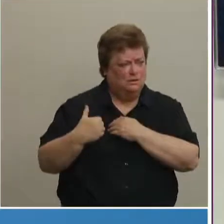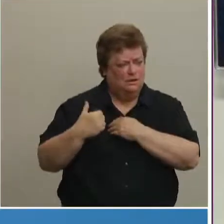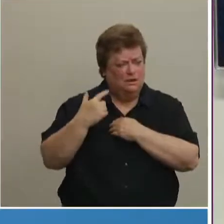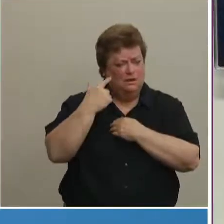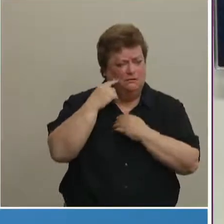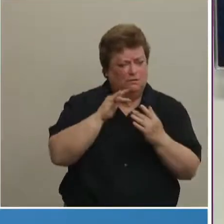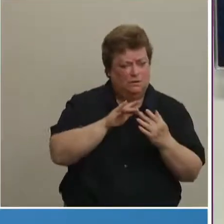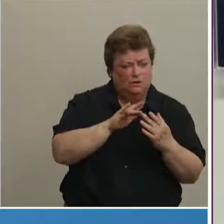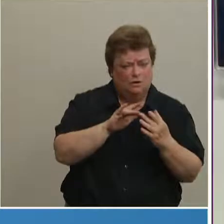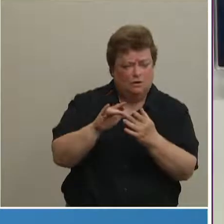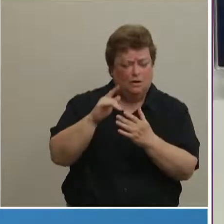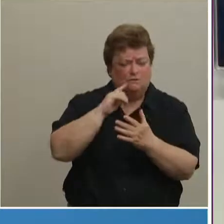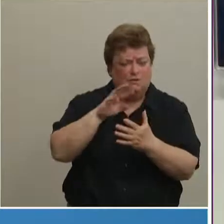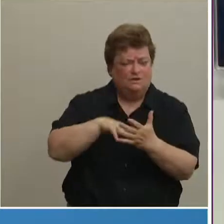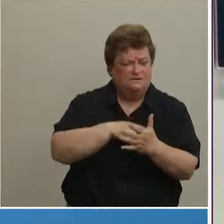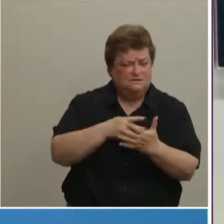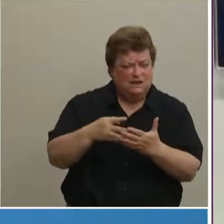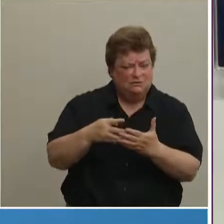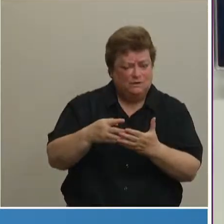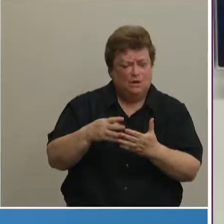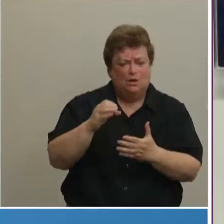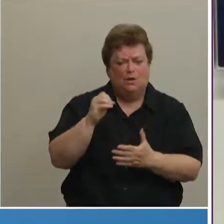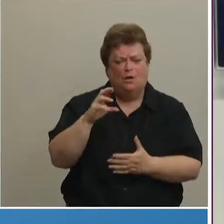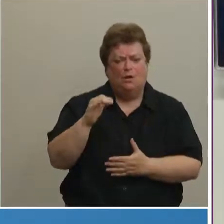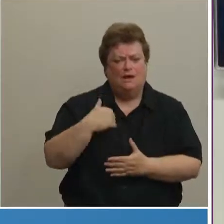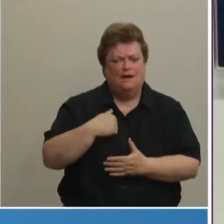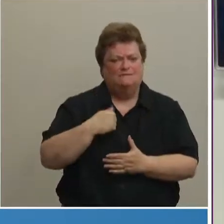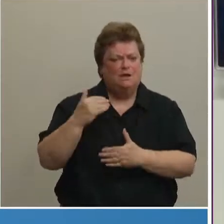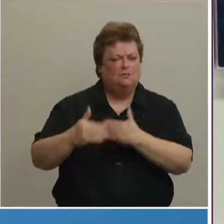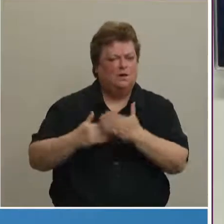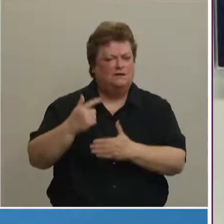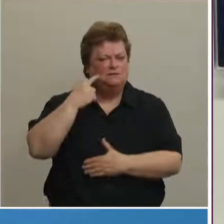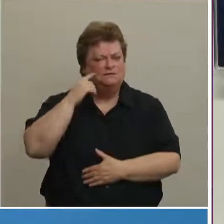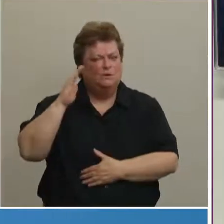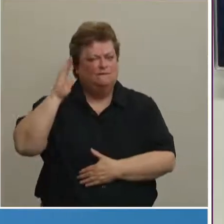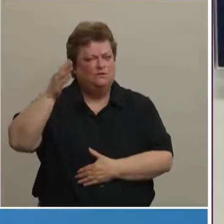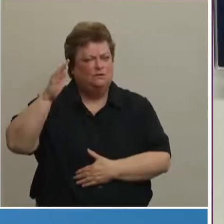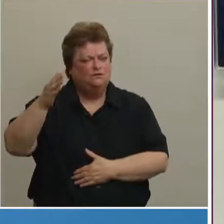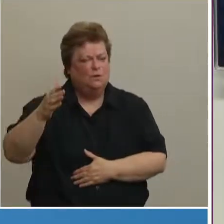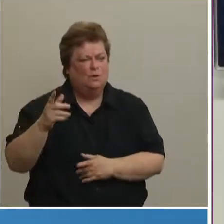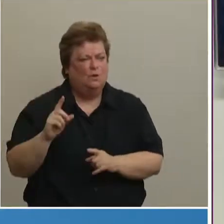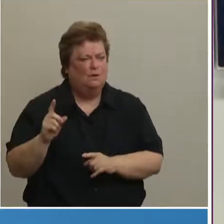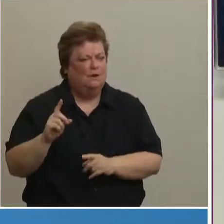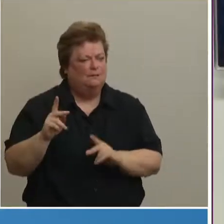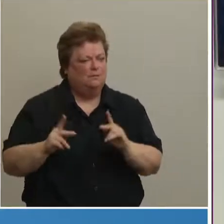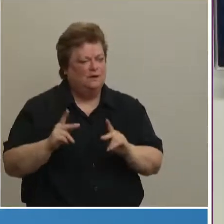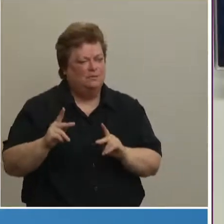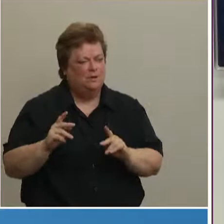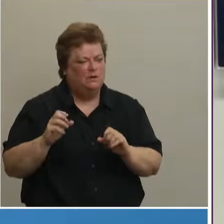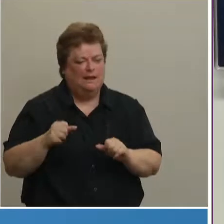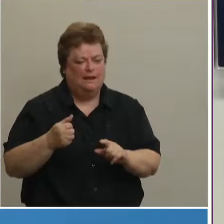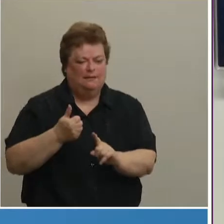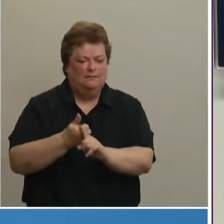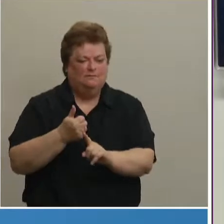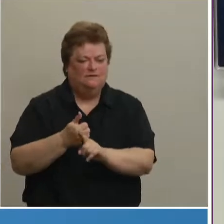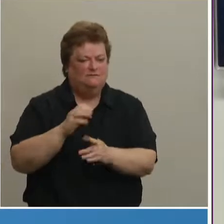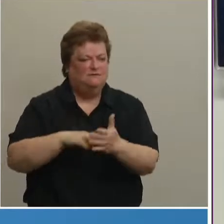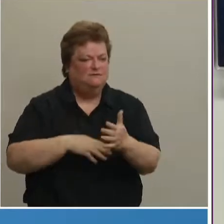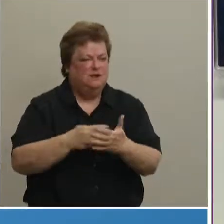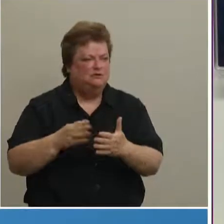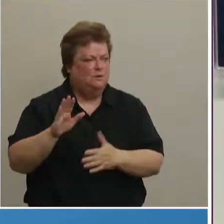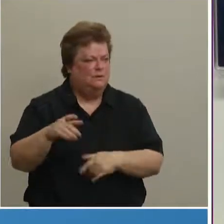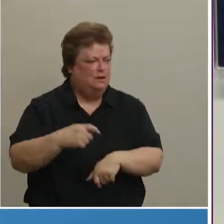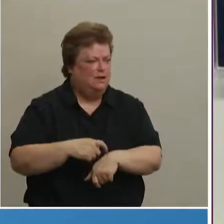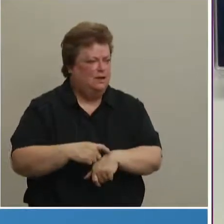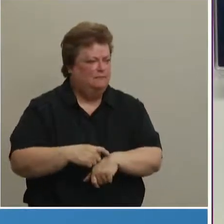people to schedule, or is there a process in the future where people will be able to self-schedule for these mass